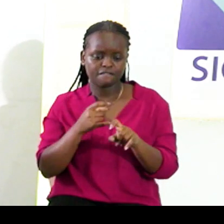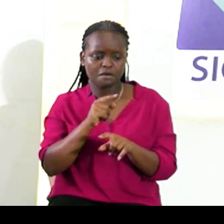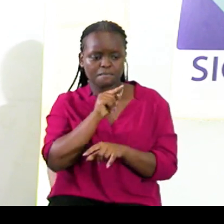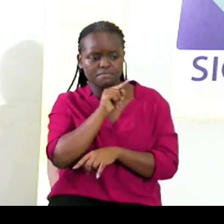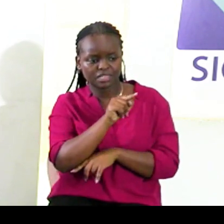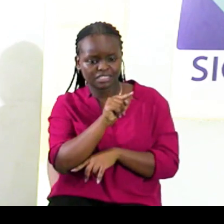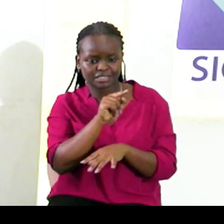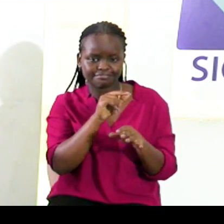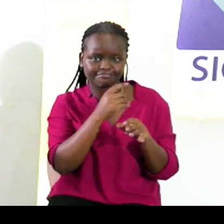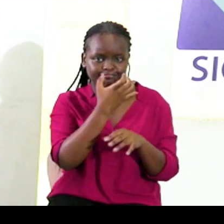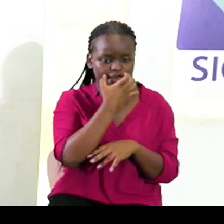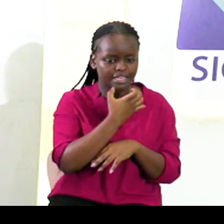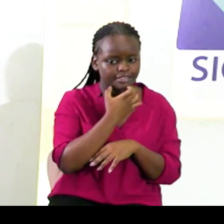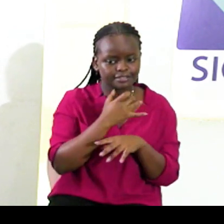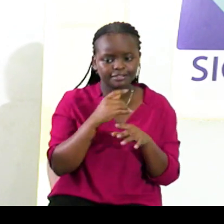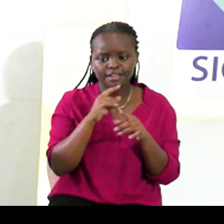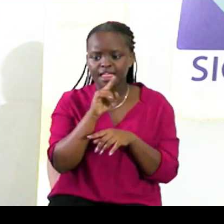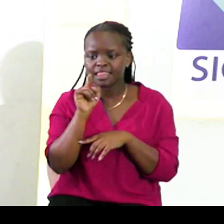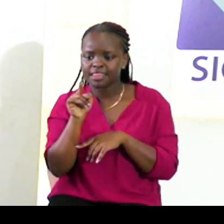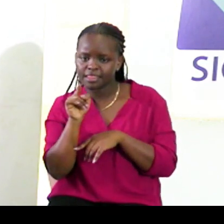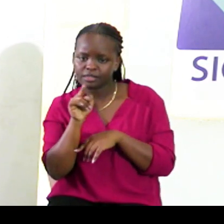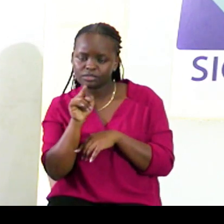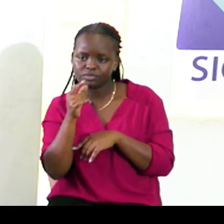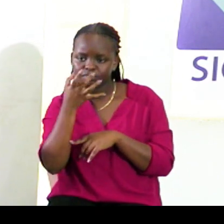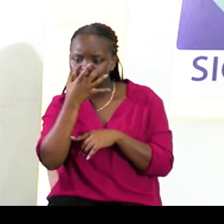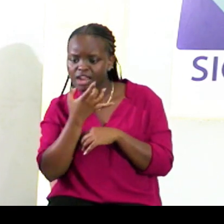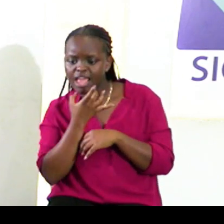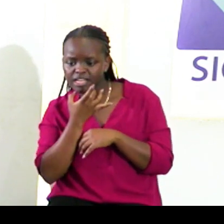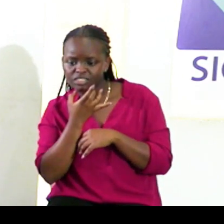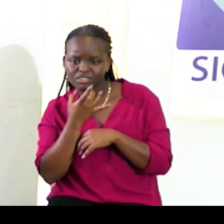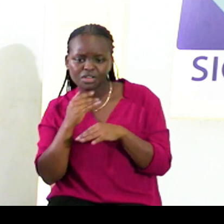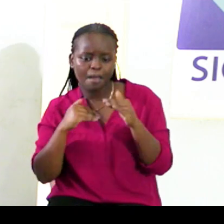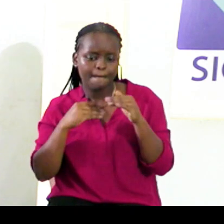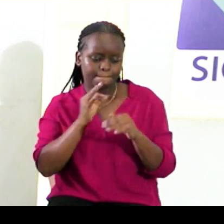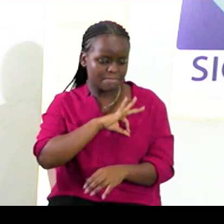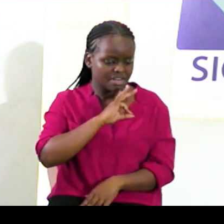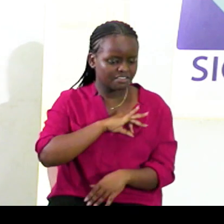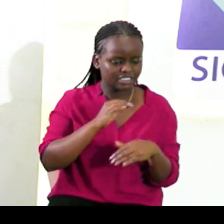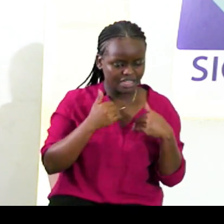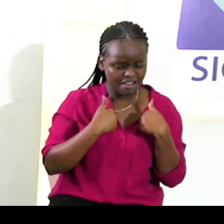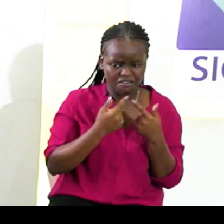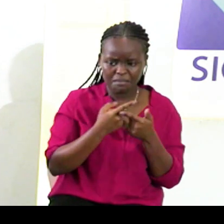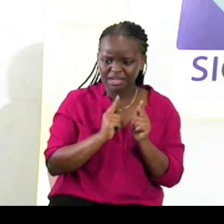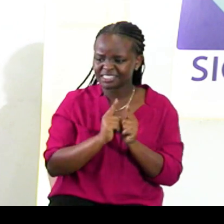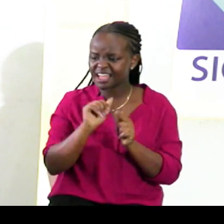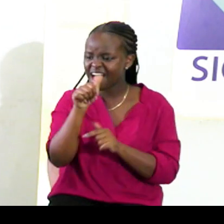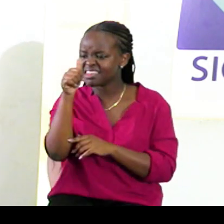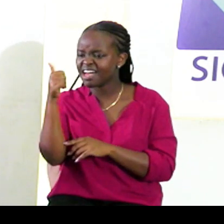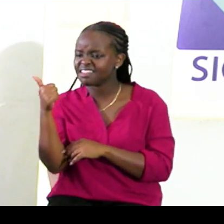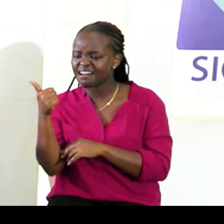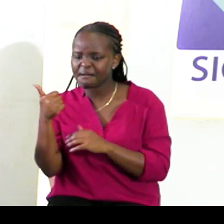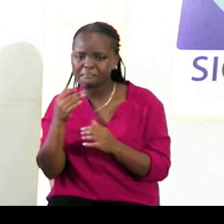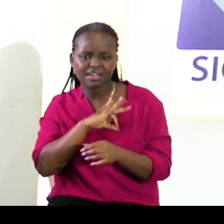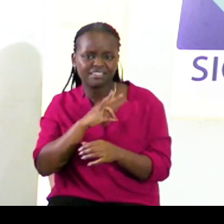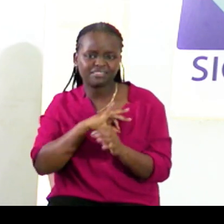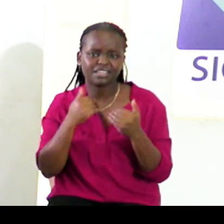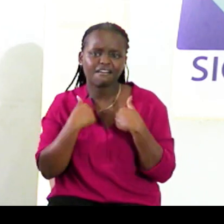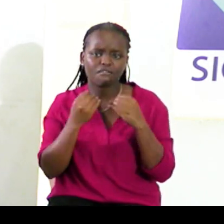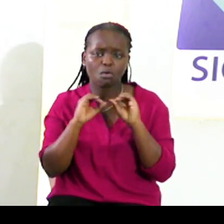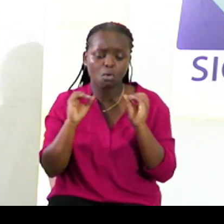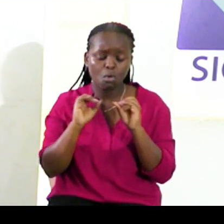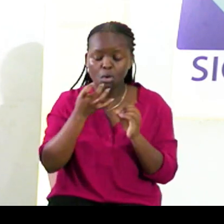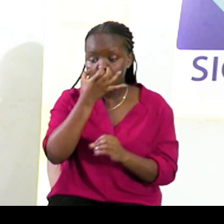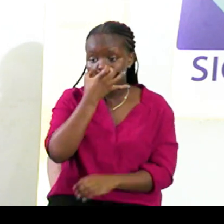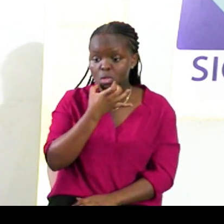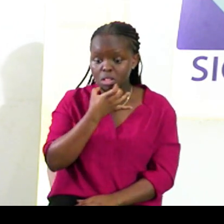will benefit, but above this will not. So you find that those people who are old, those who are